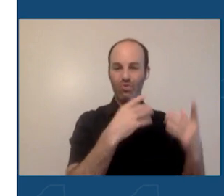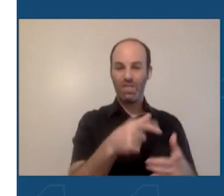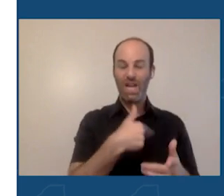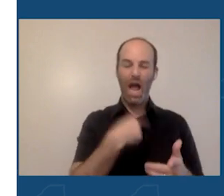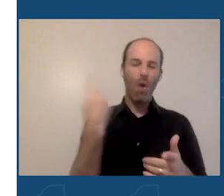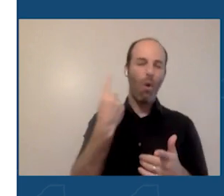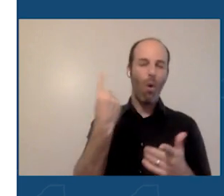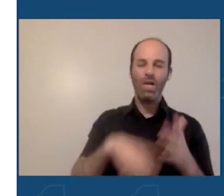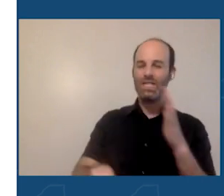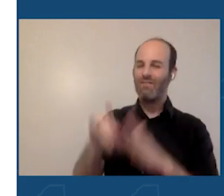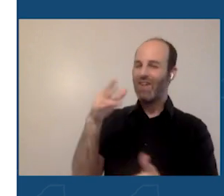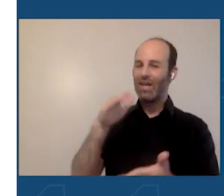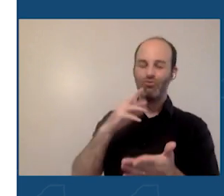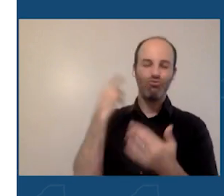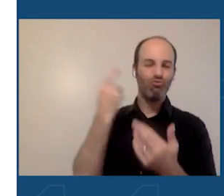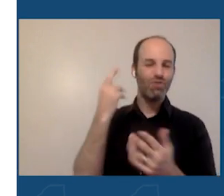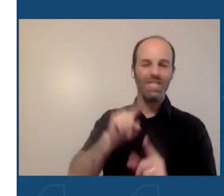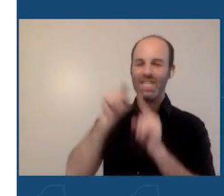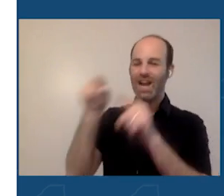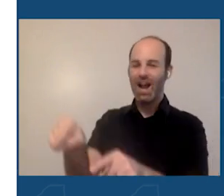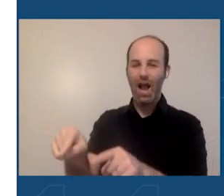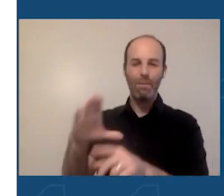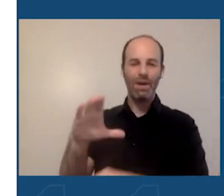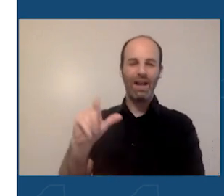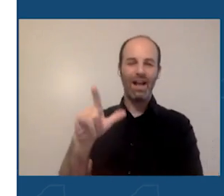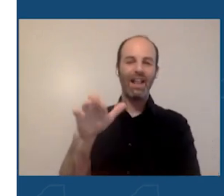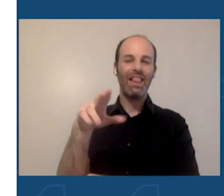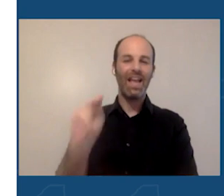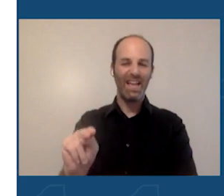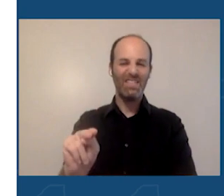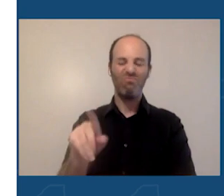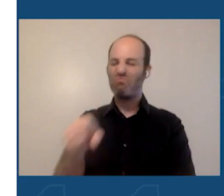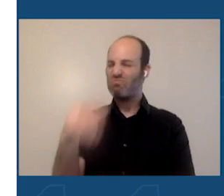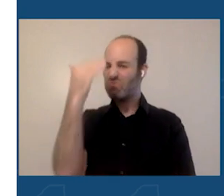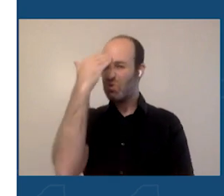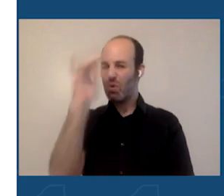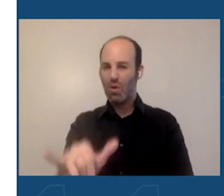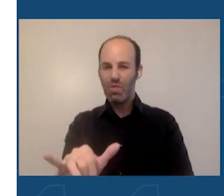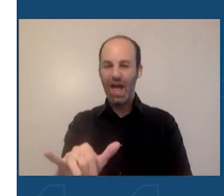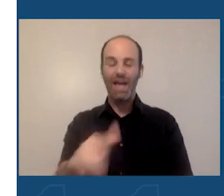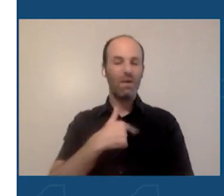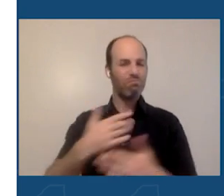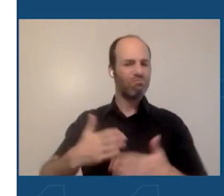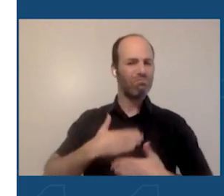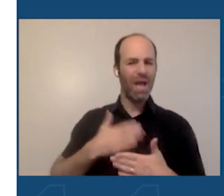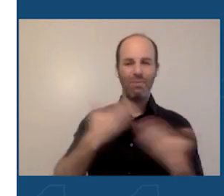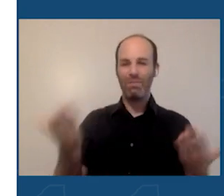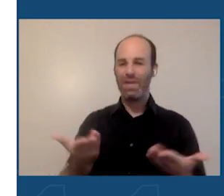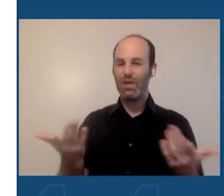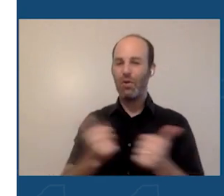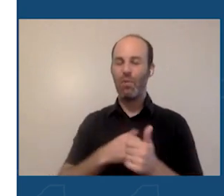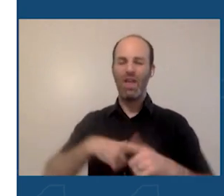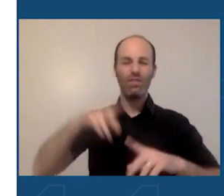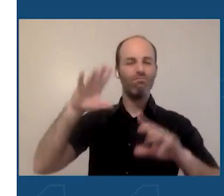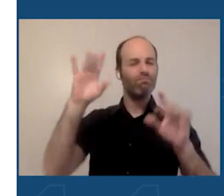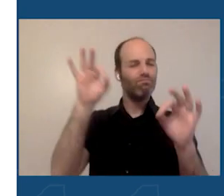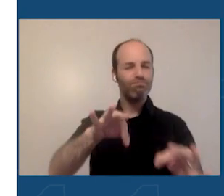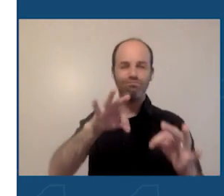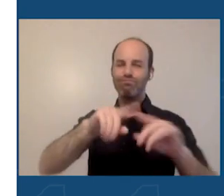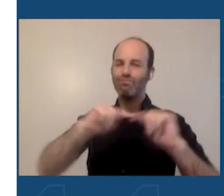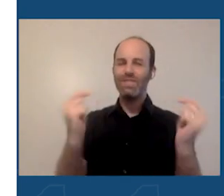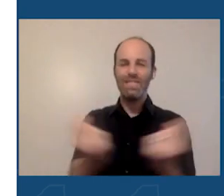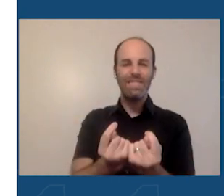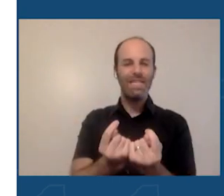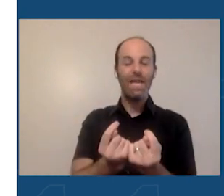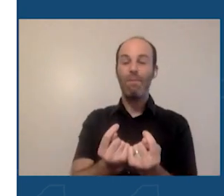know that, Scott, and everybody knows. And I am so delighted to be here with our dream team, Commissioner Basil